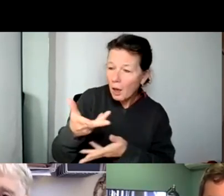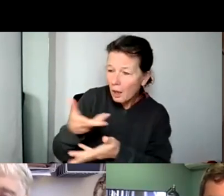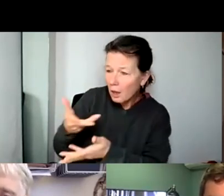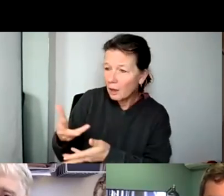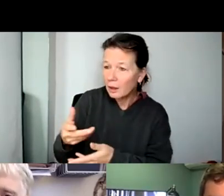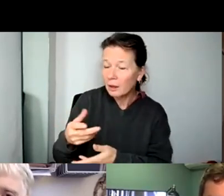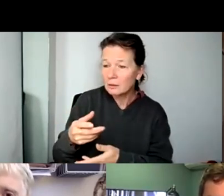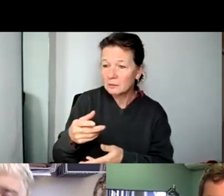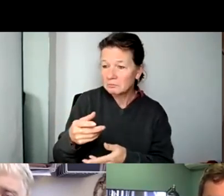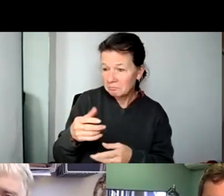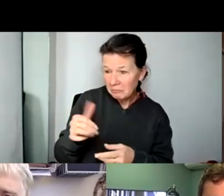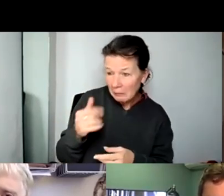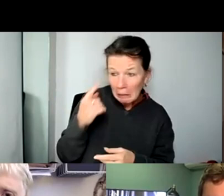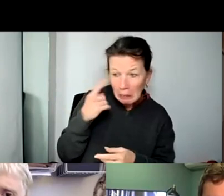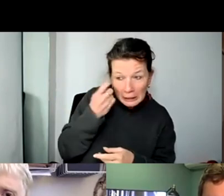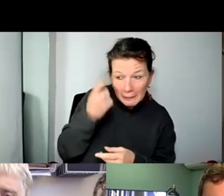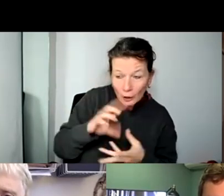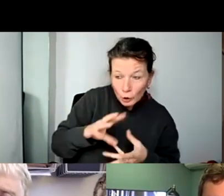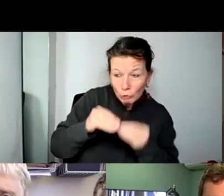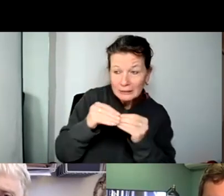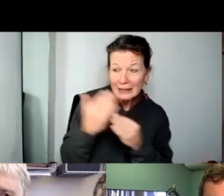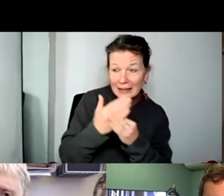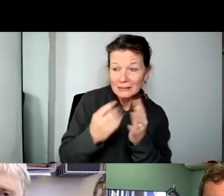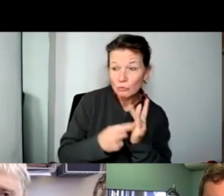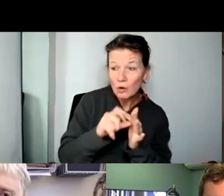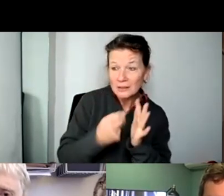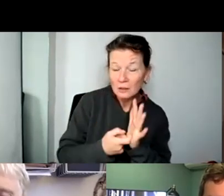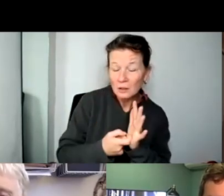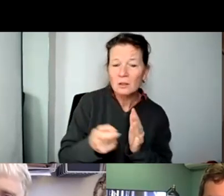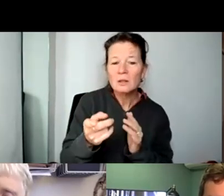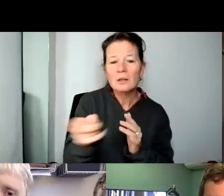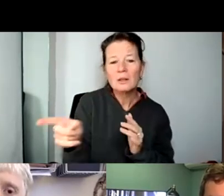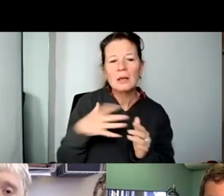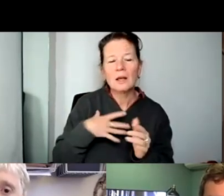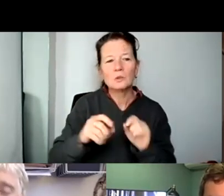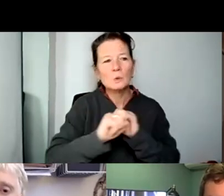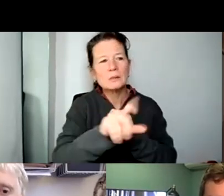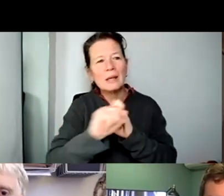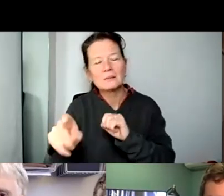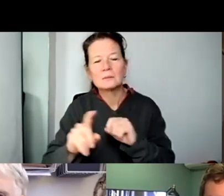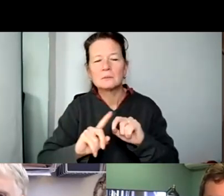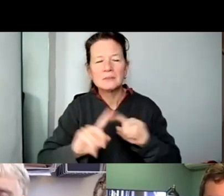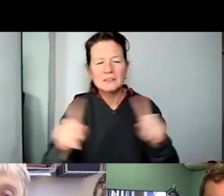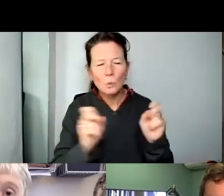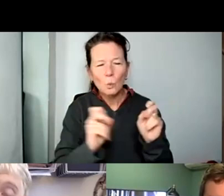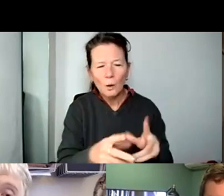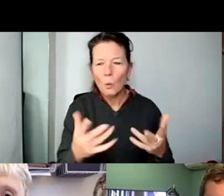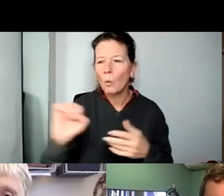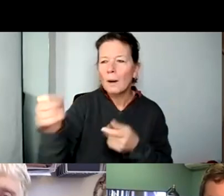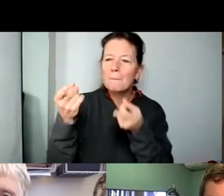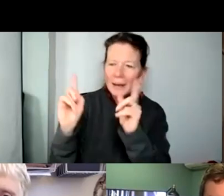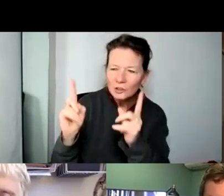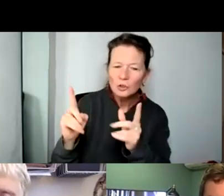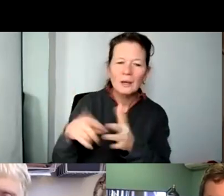rider in some shape or form, and they like to send that in different ways, or they have a manager or an agent